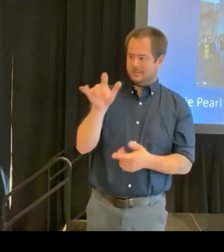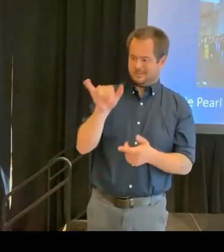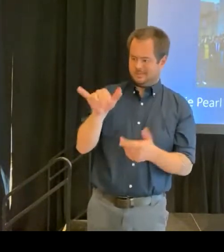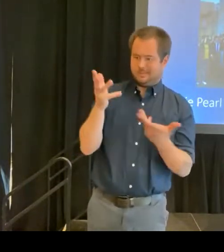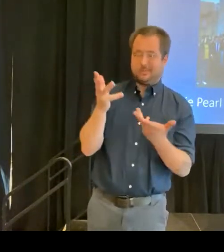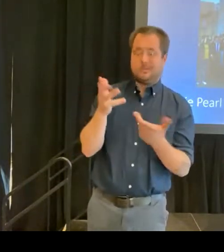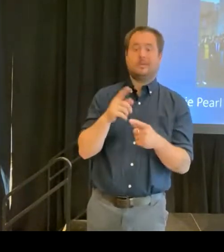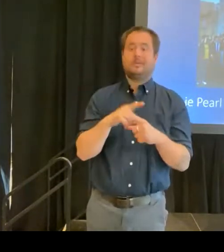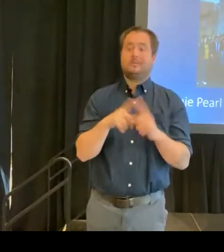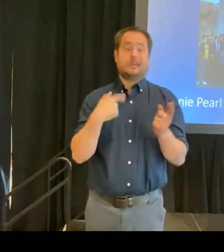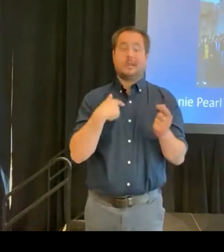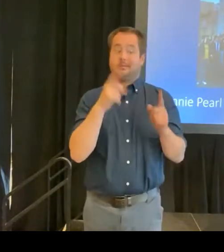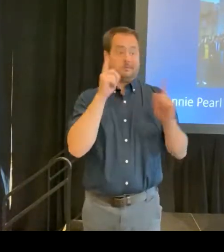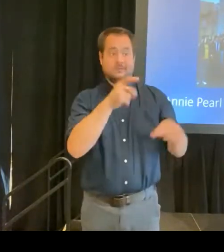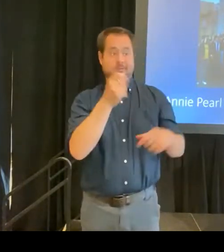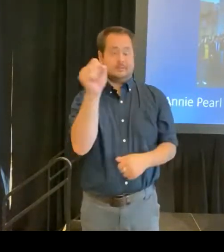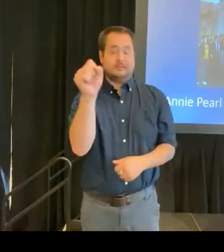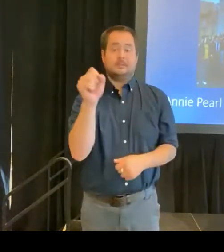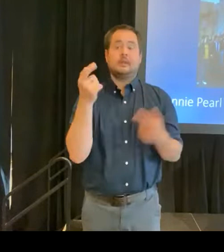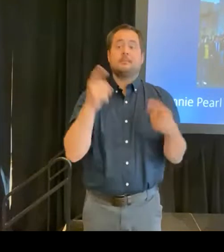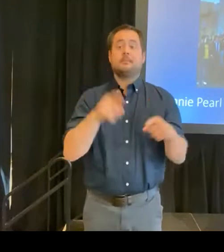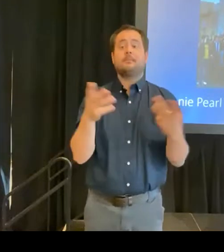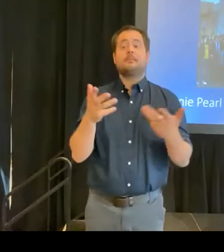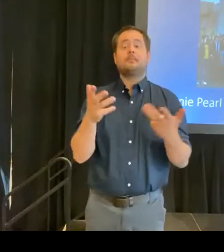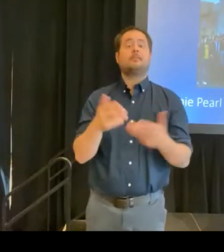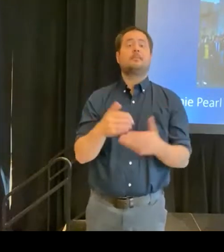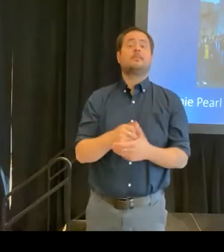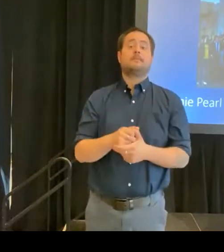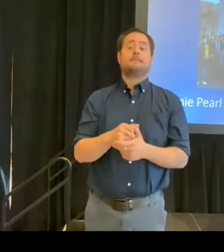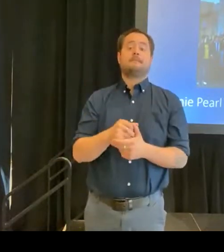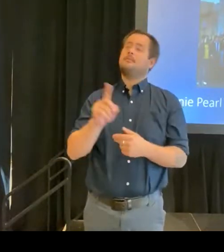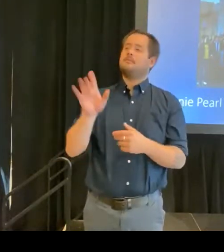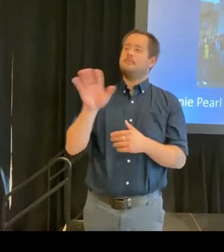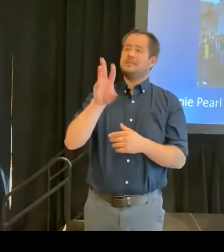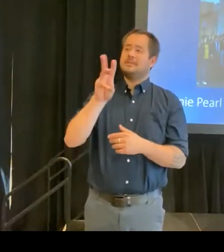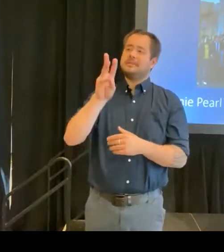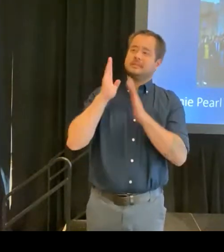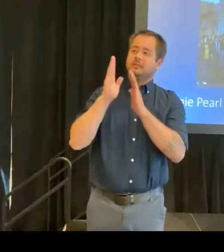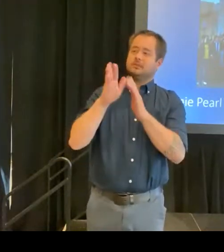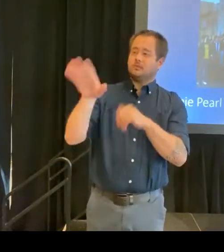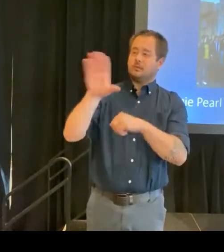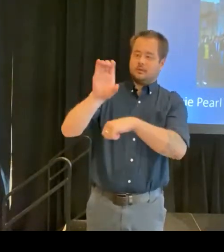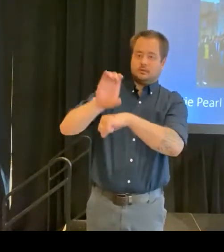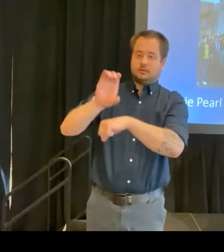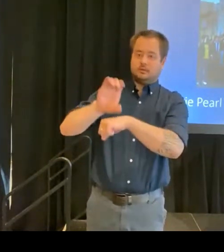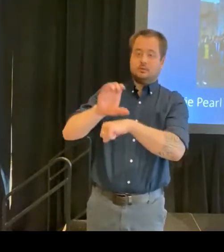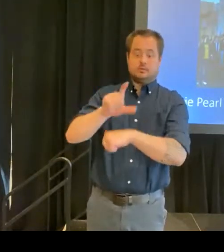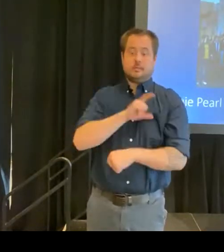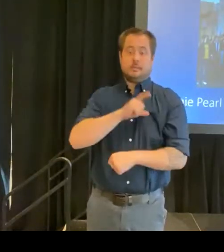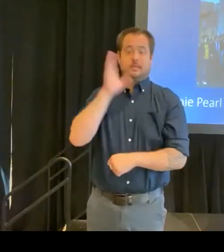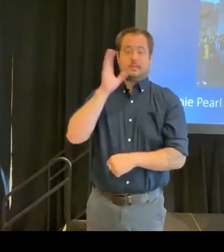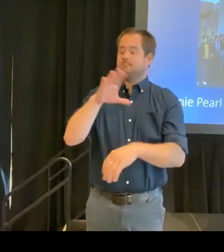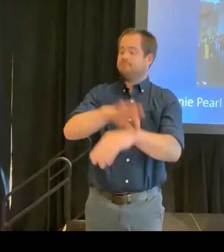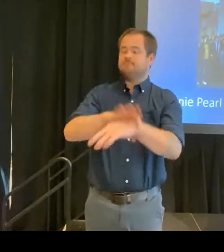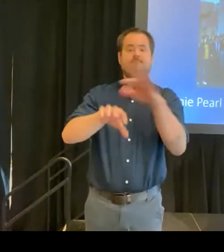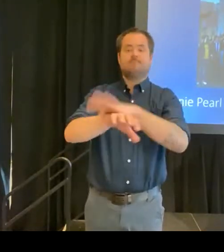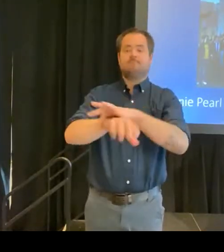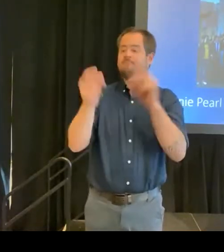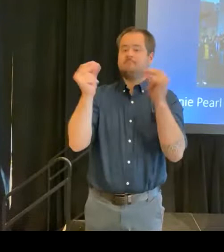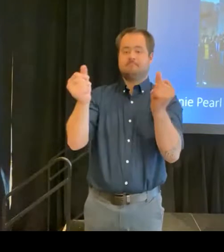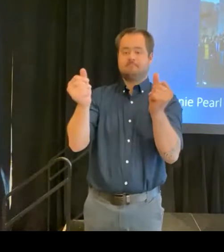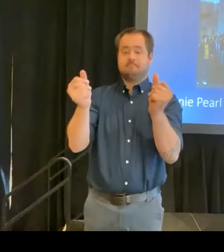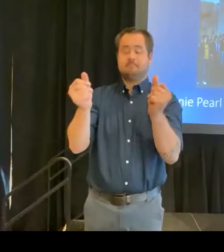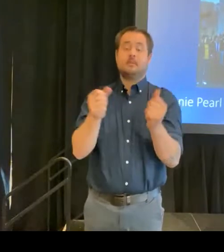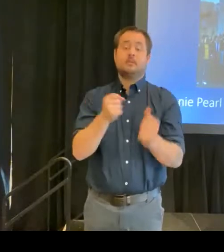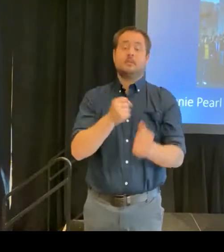were, when we would leave 16th Street Baptist Church, they would arrest us right away. So what